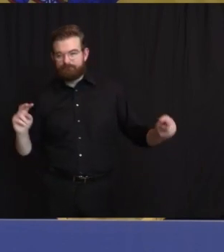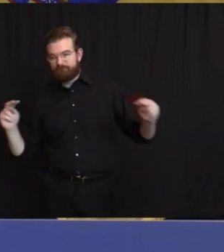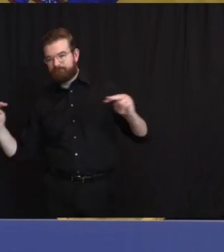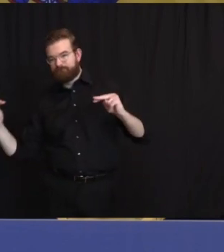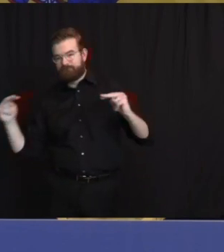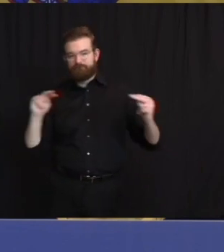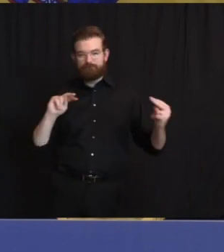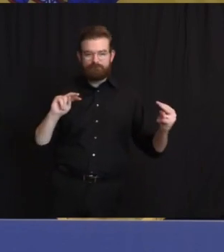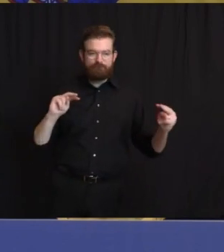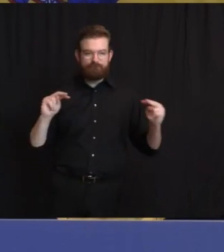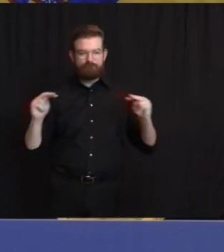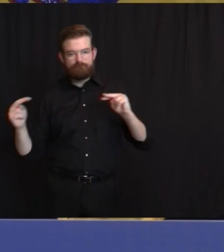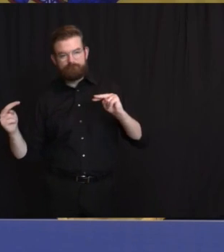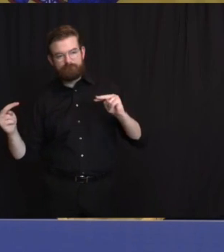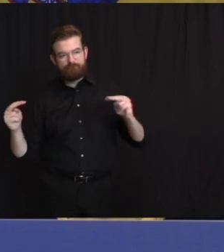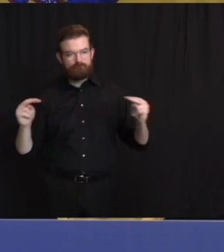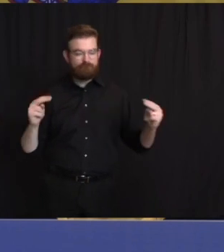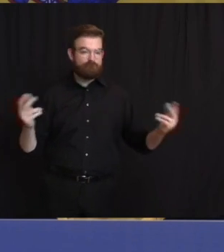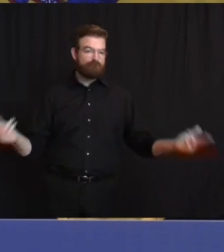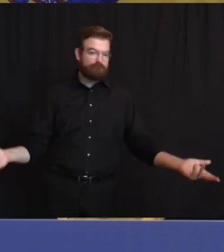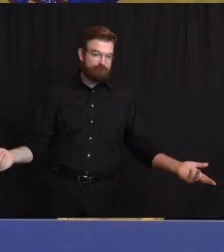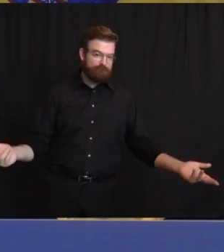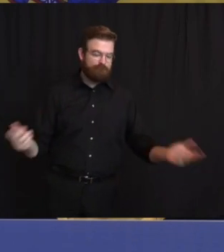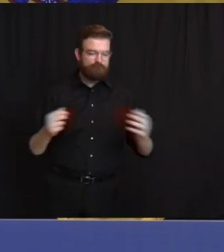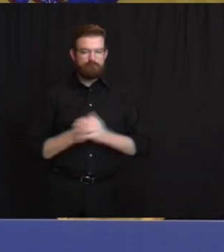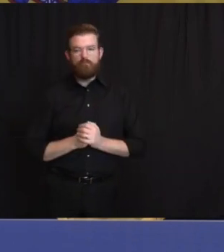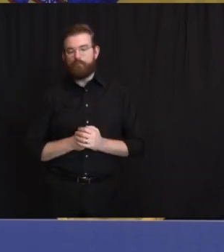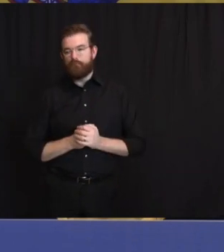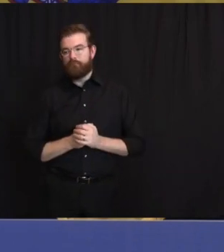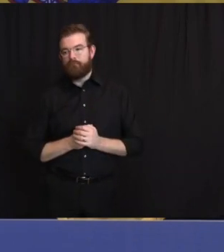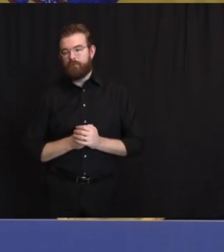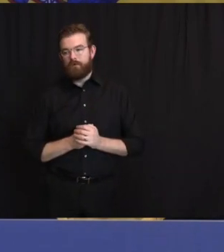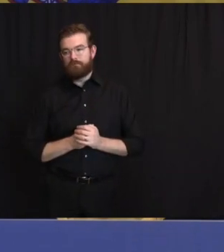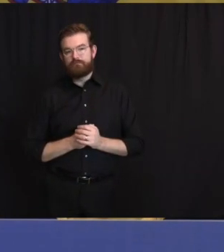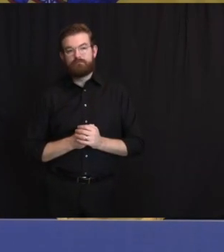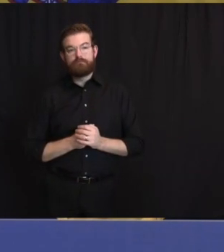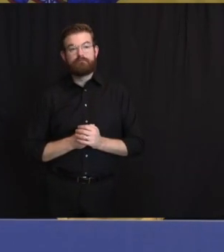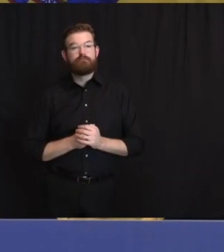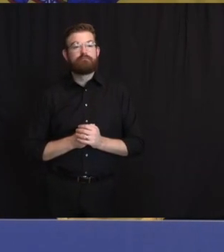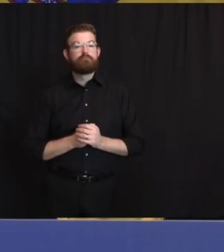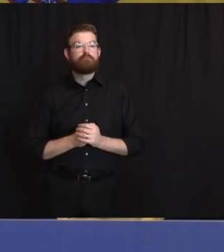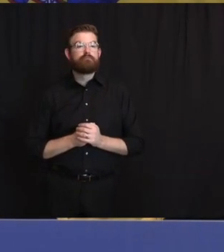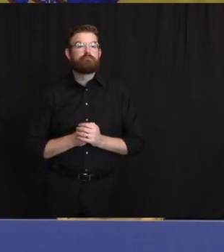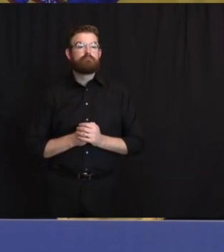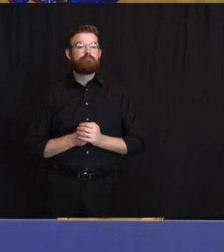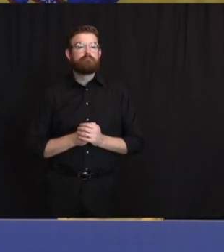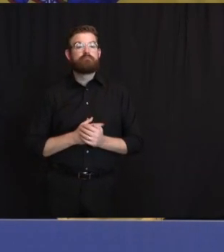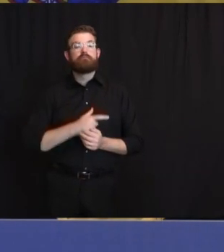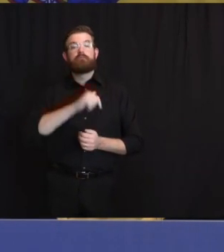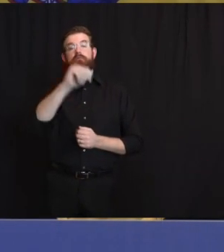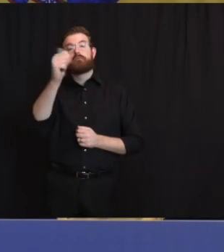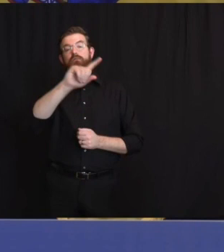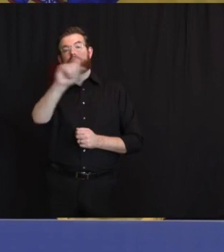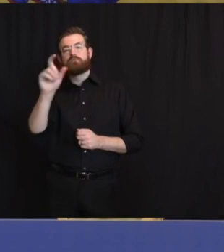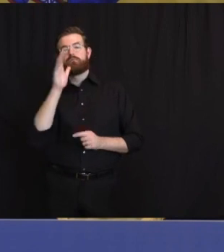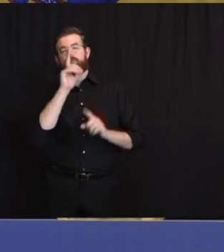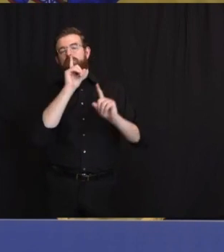can understand arguments on both sides of it. And we'll come back to you on the other topics.